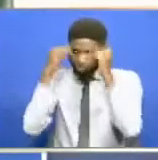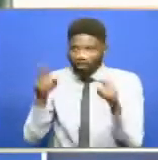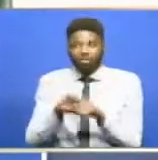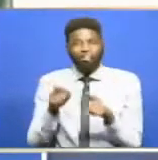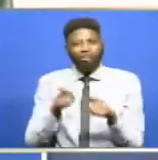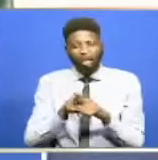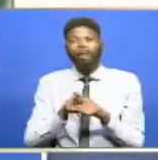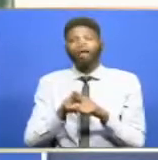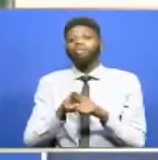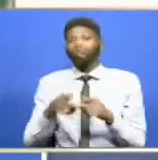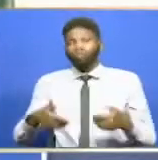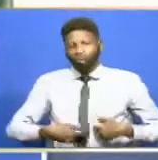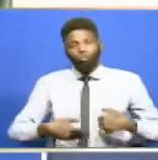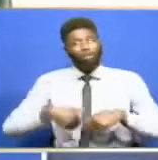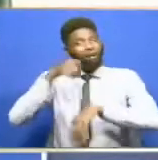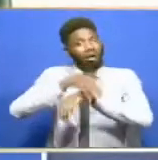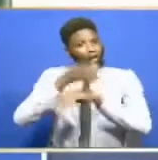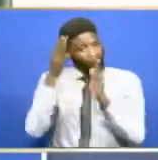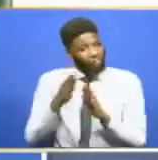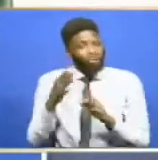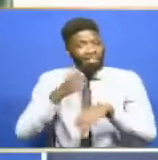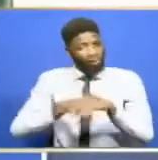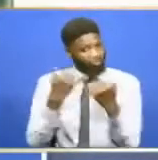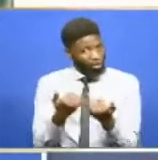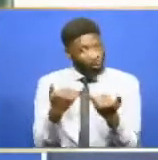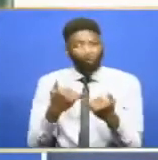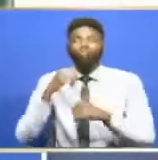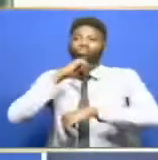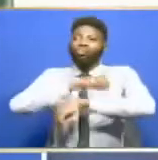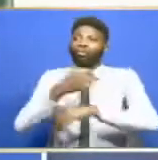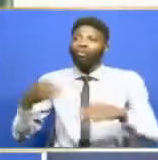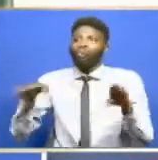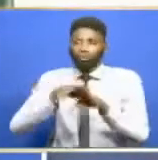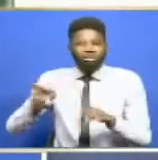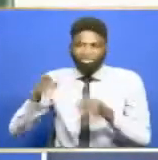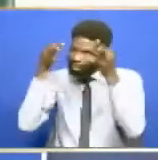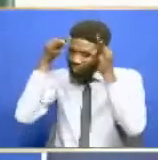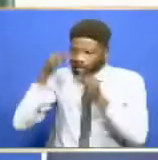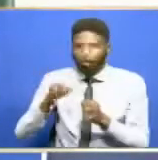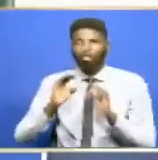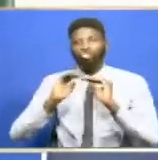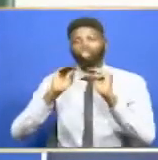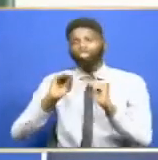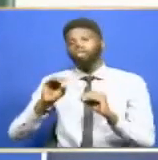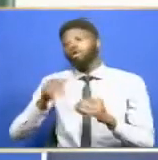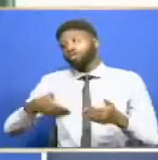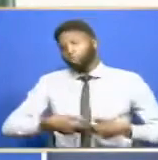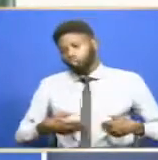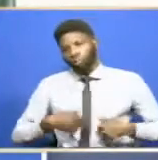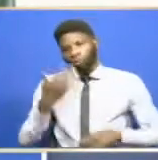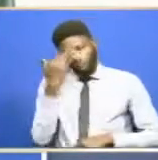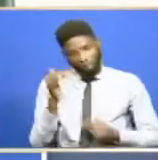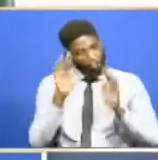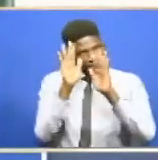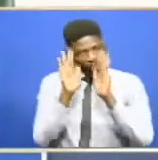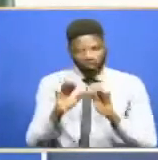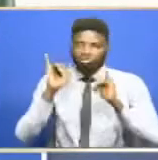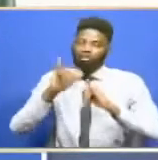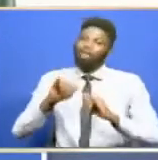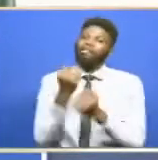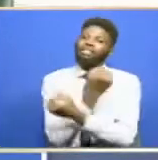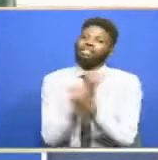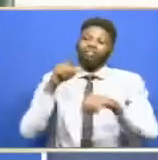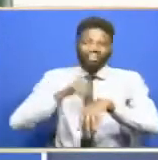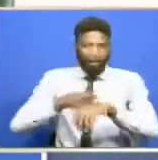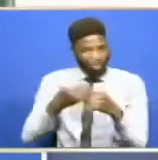this time, schools are closed. She just chose to educate her peers on why they need to stay safe during this time. That is a noble cause for you.